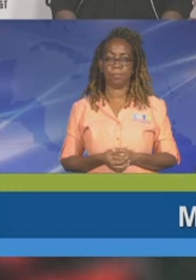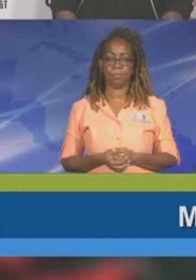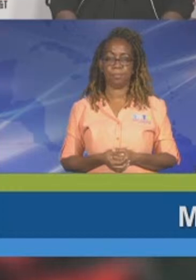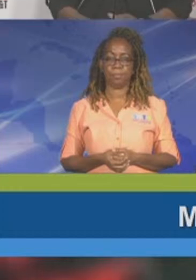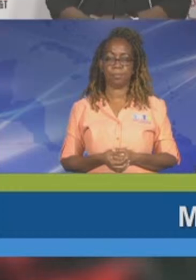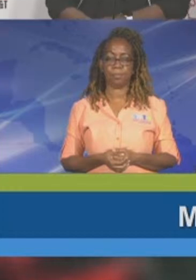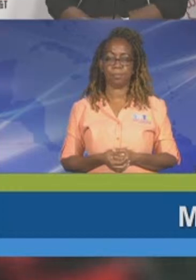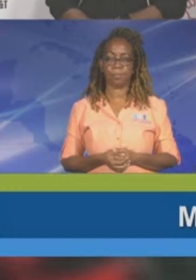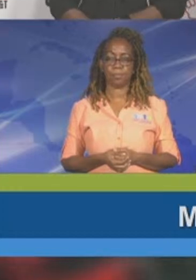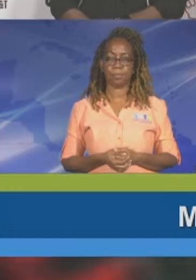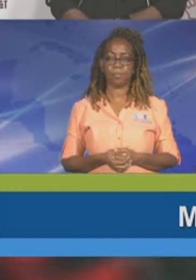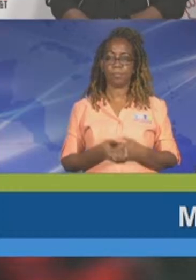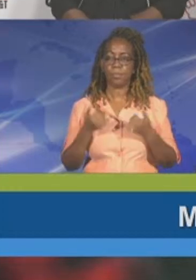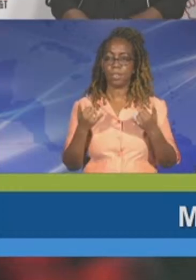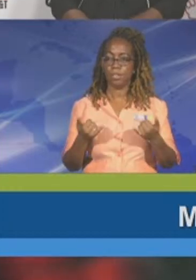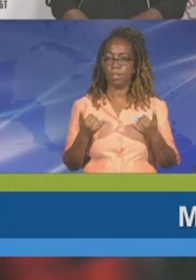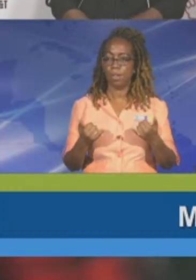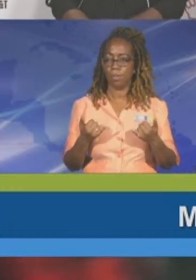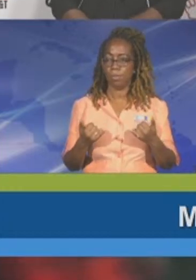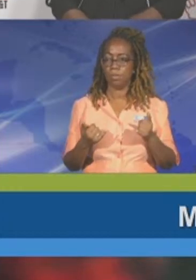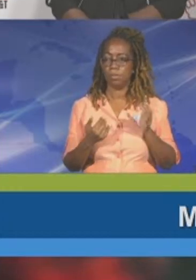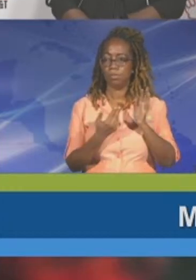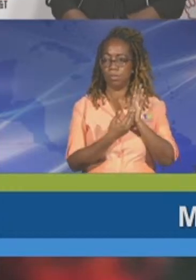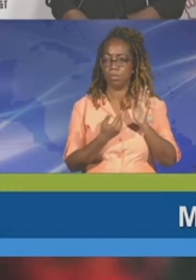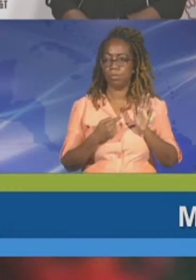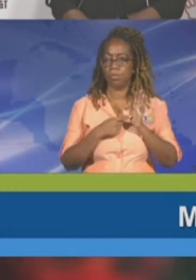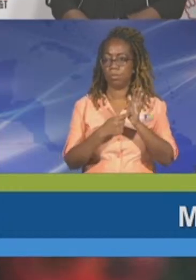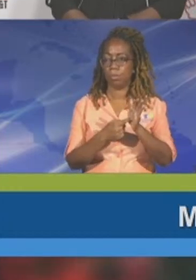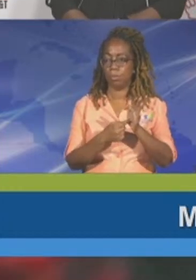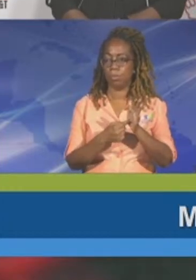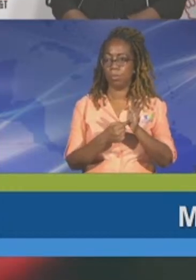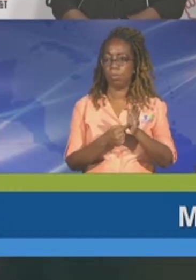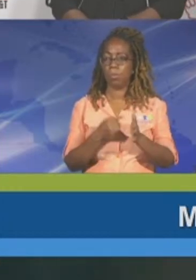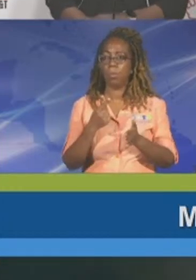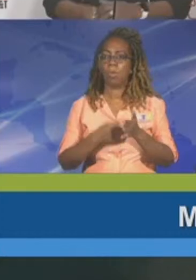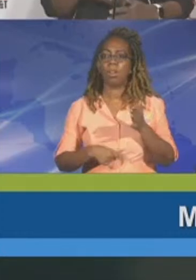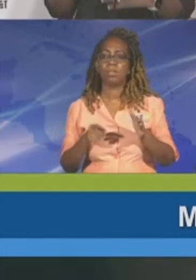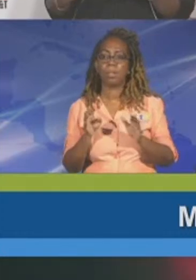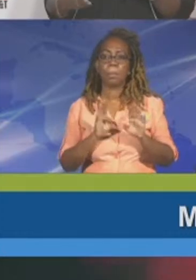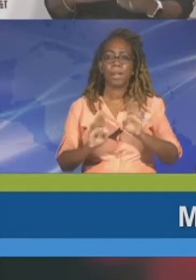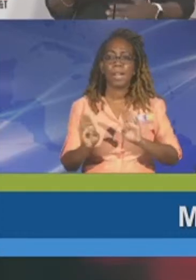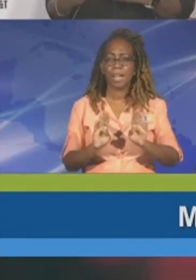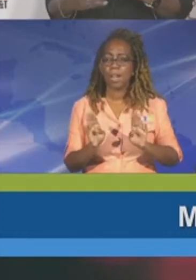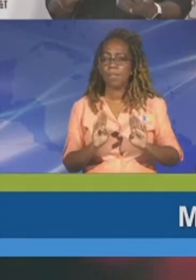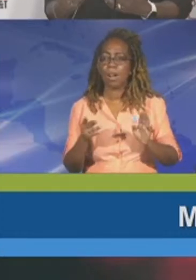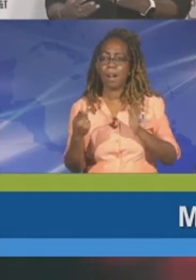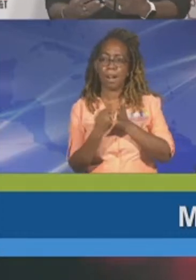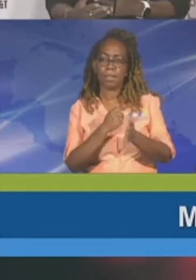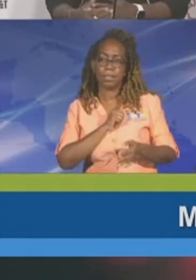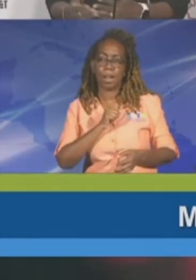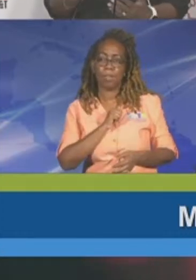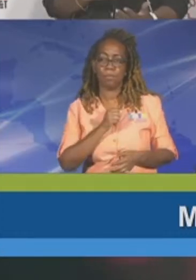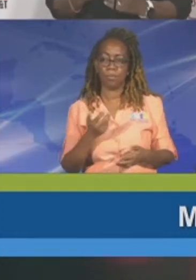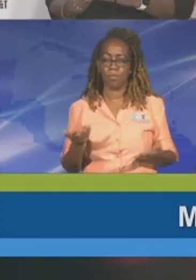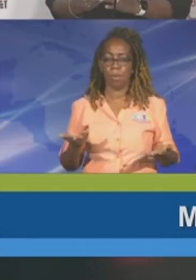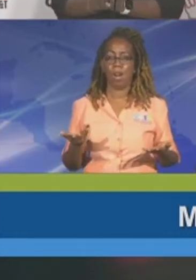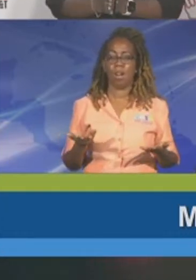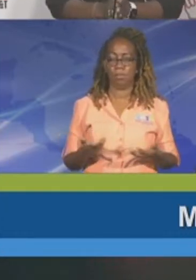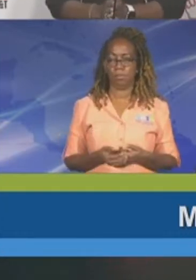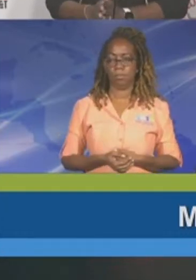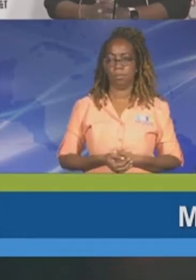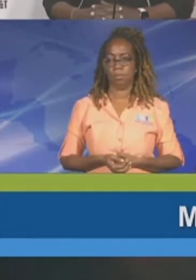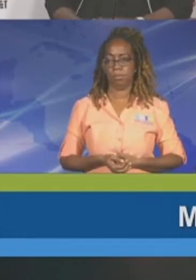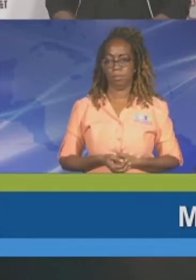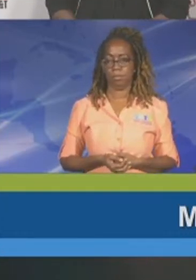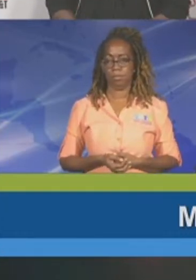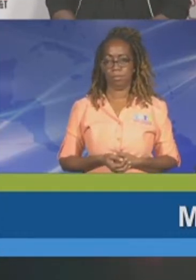Okay, so this slide focuses on what is suicidal behavior, because different people sometimes mean different things and use the same